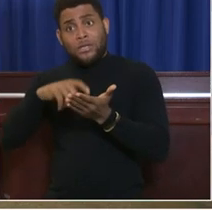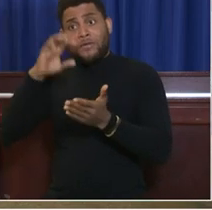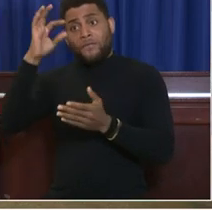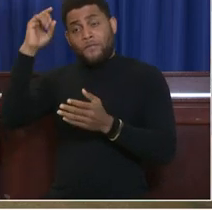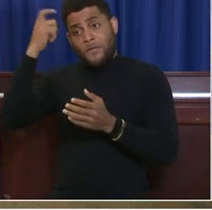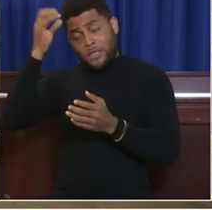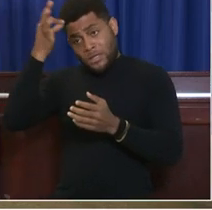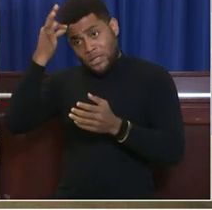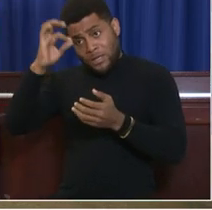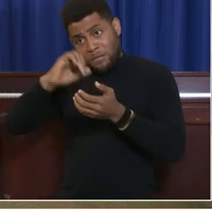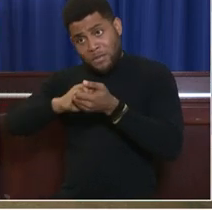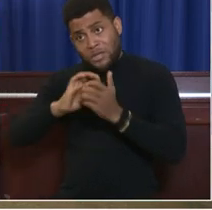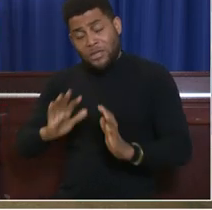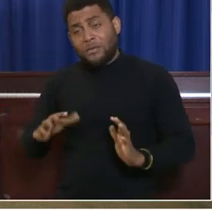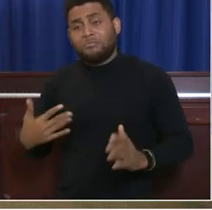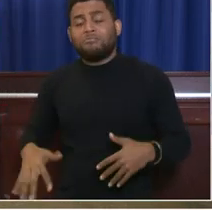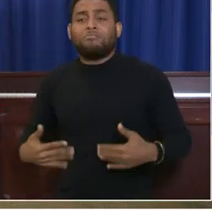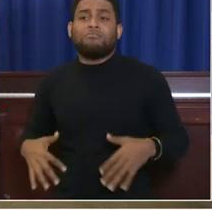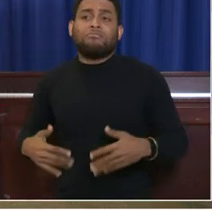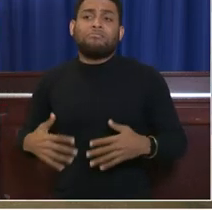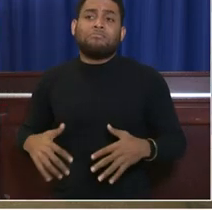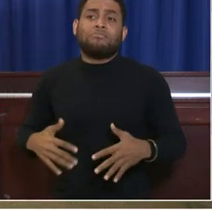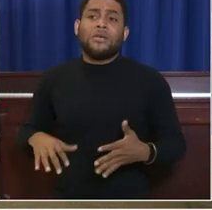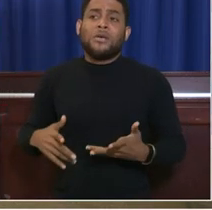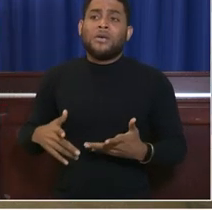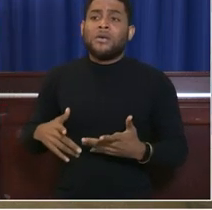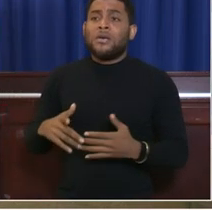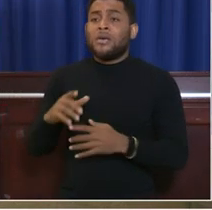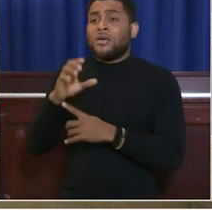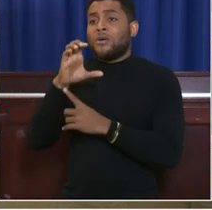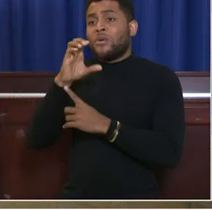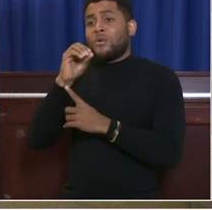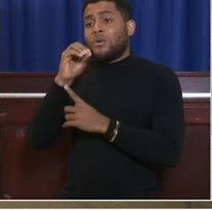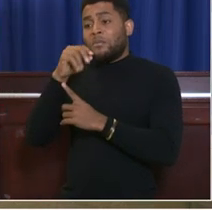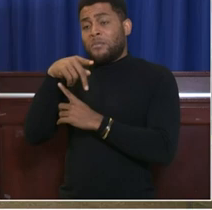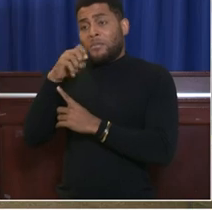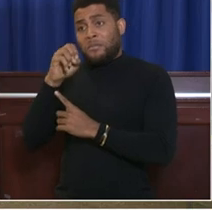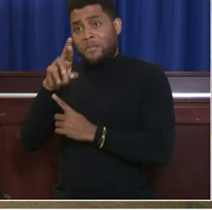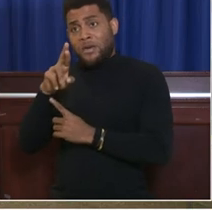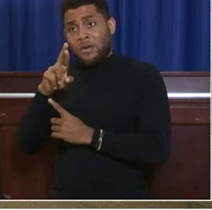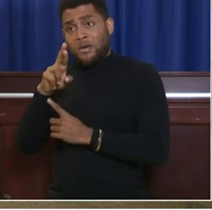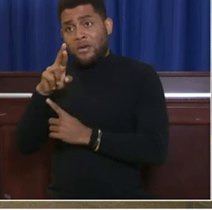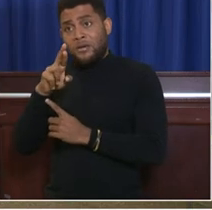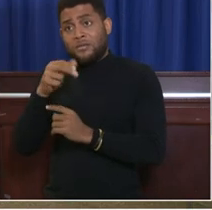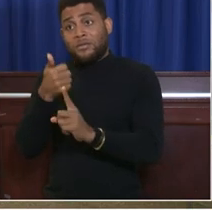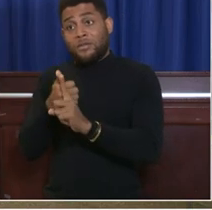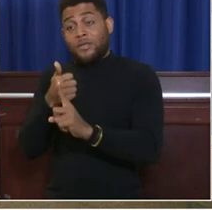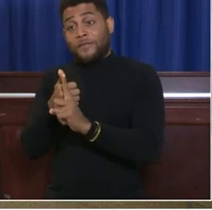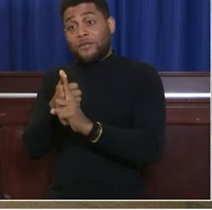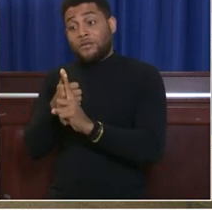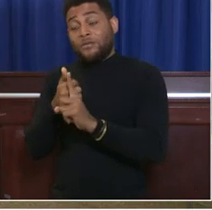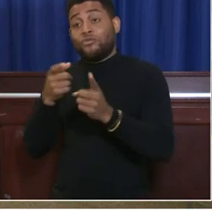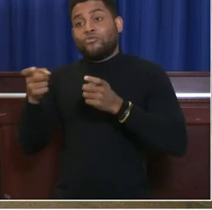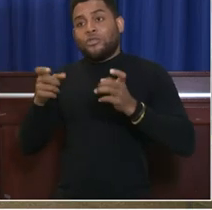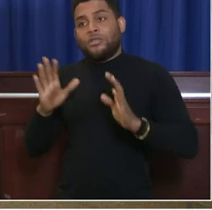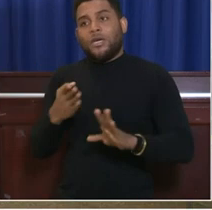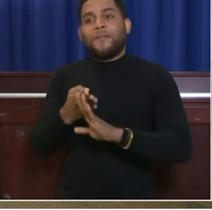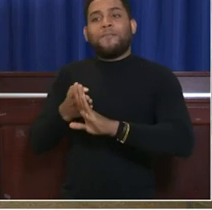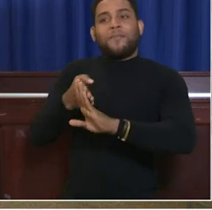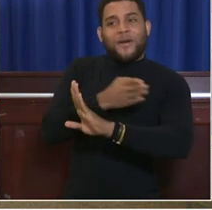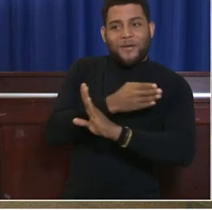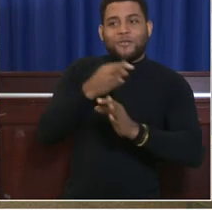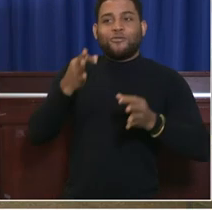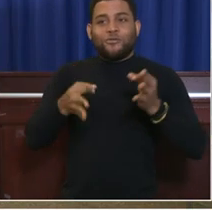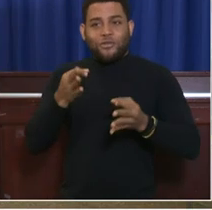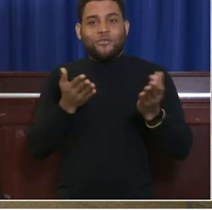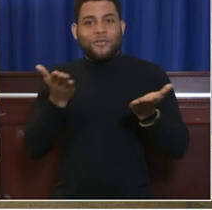safety in the district. Leslie Cooper, who is the director of the Pretrial Service Agency, and Richard Tishner,